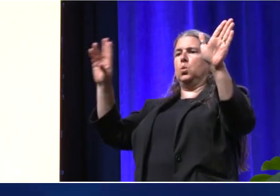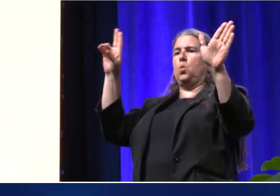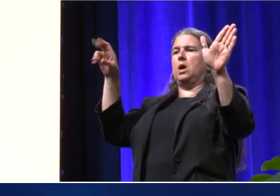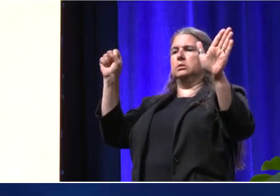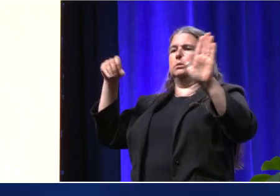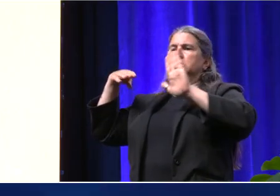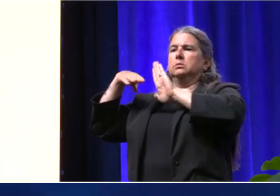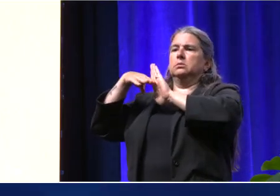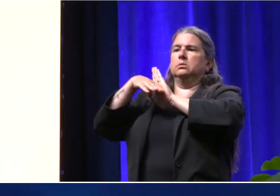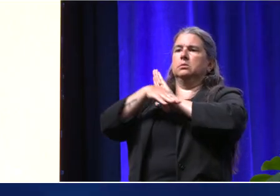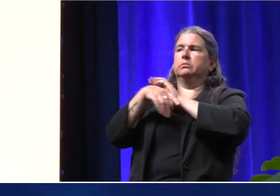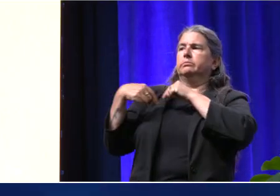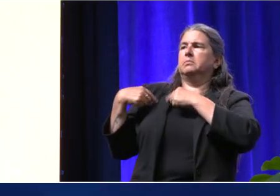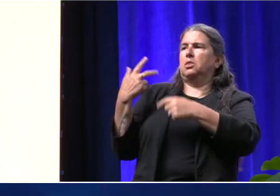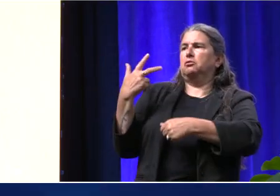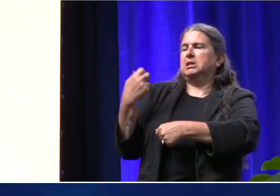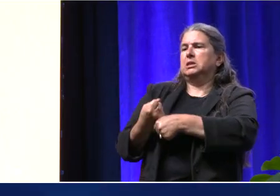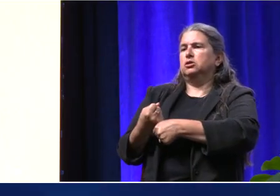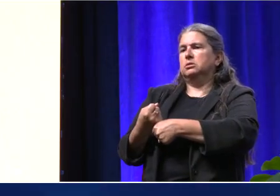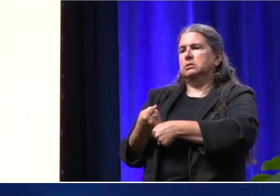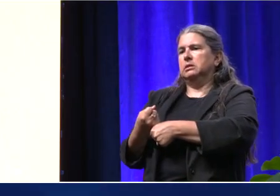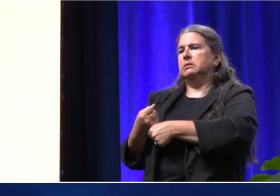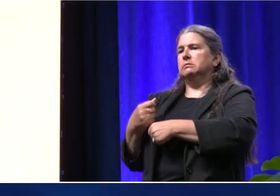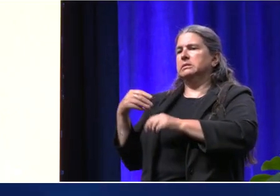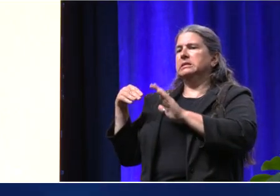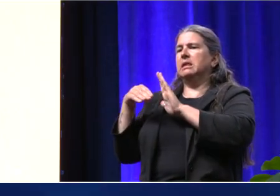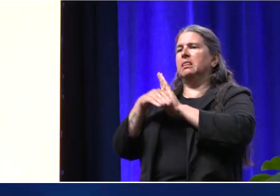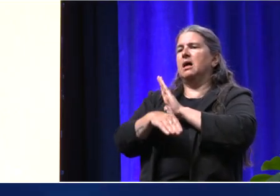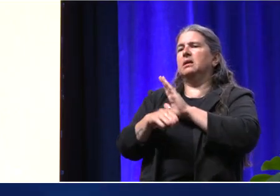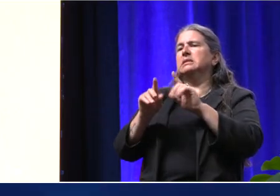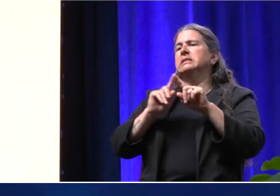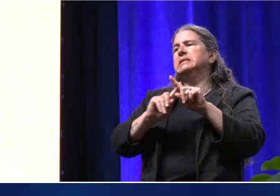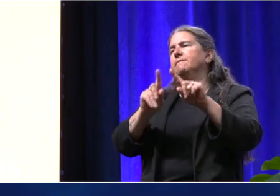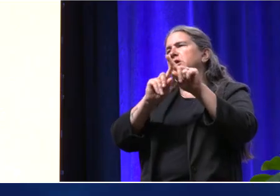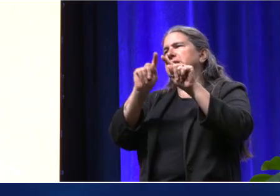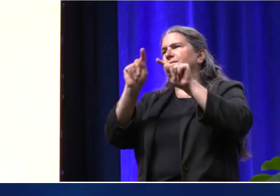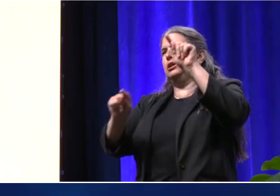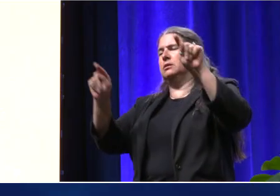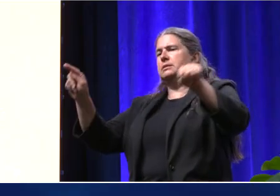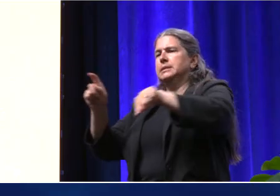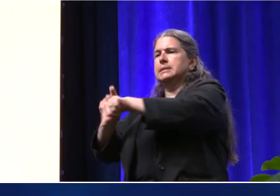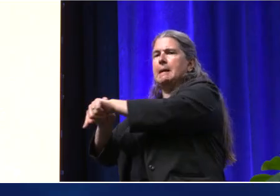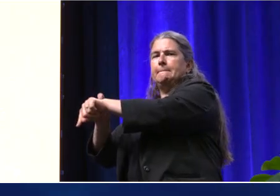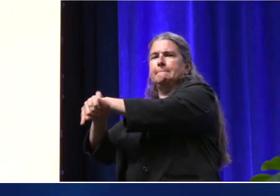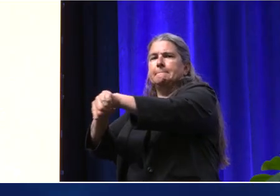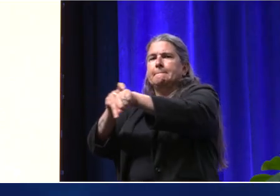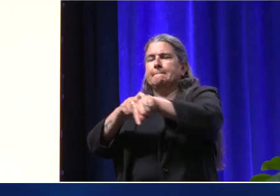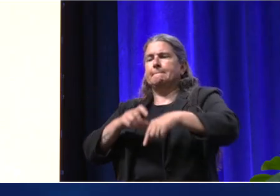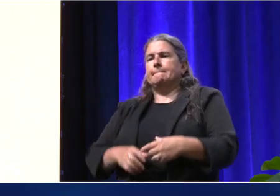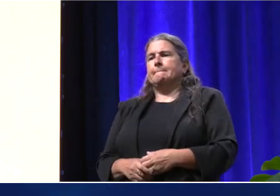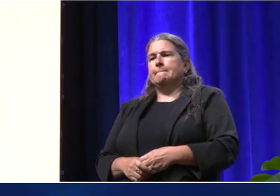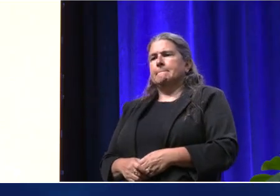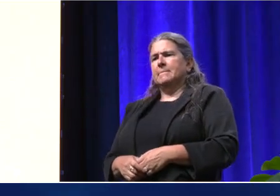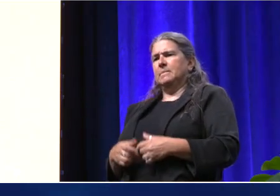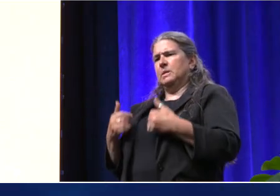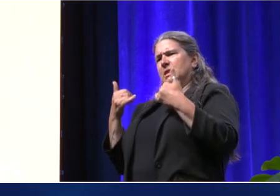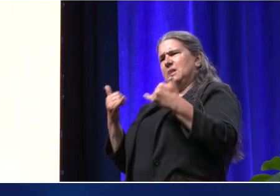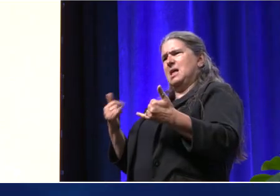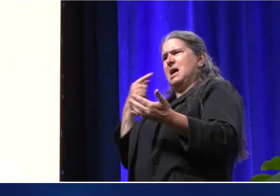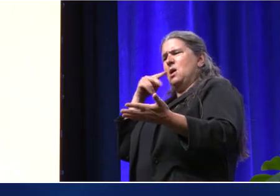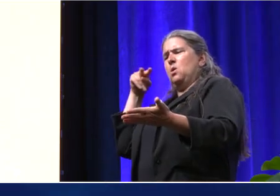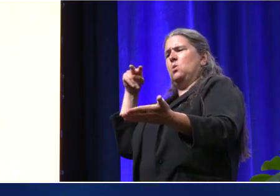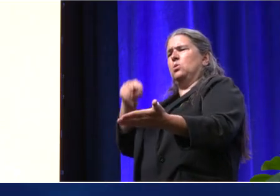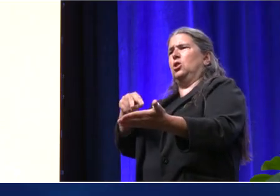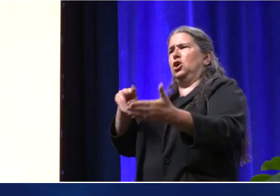years, and that this decline started at different times throughout the country. So then that brings me to the question of, how much does